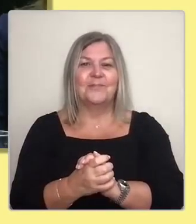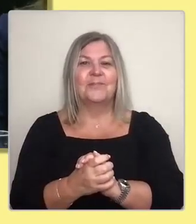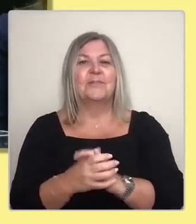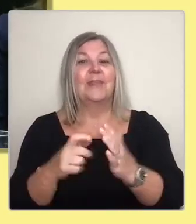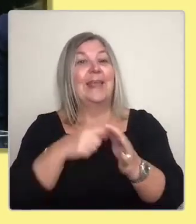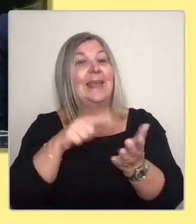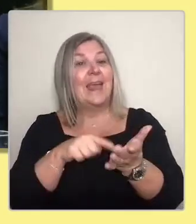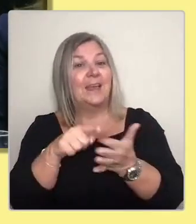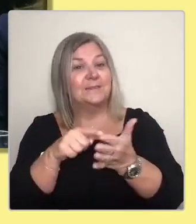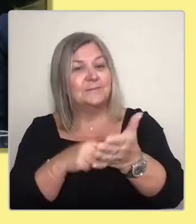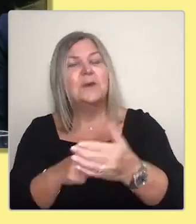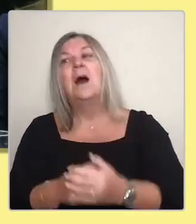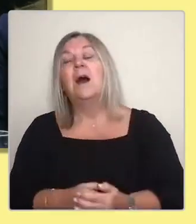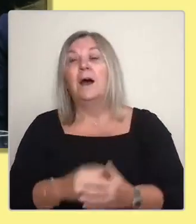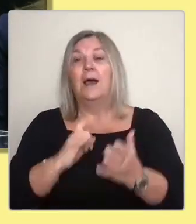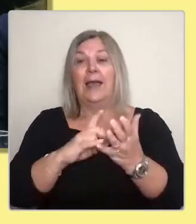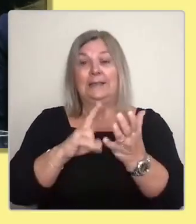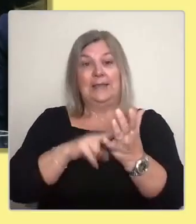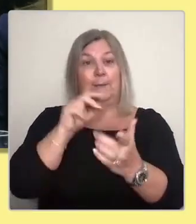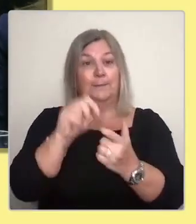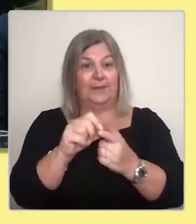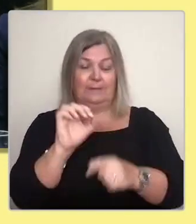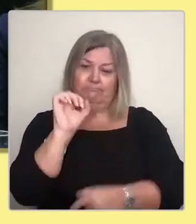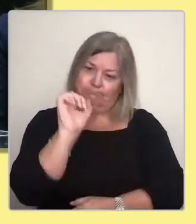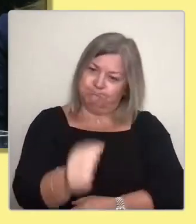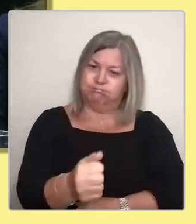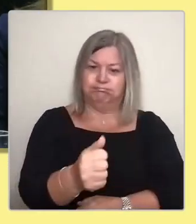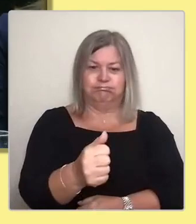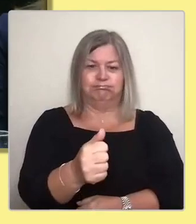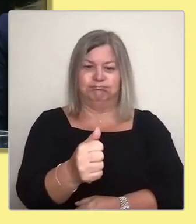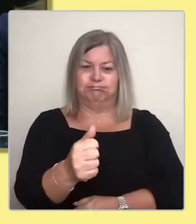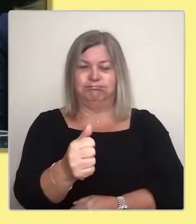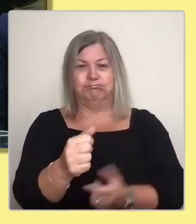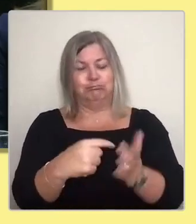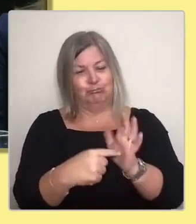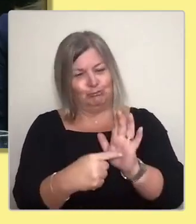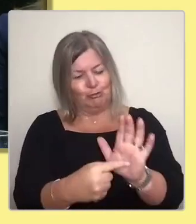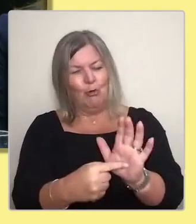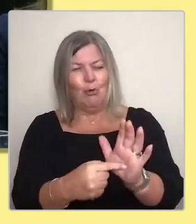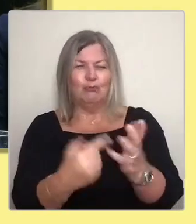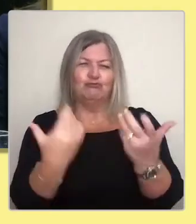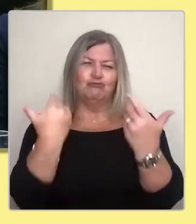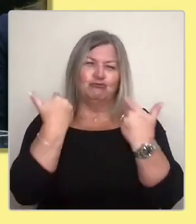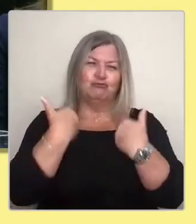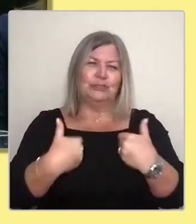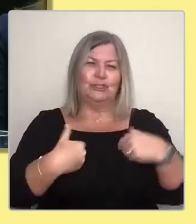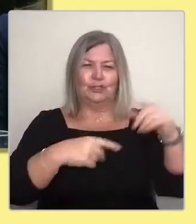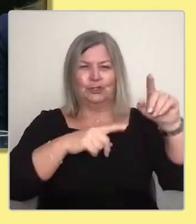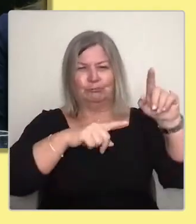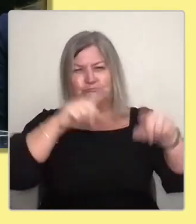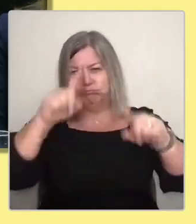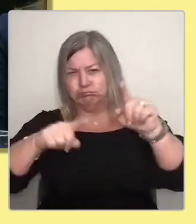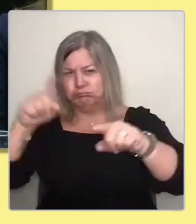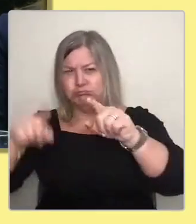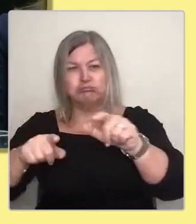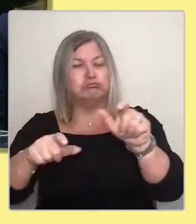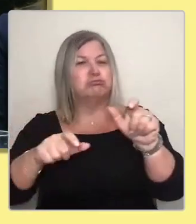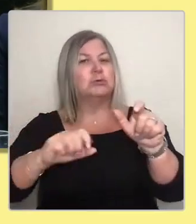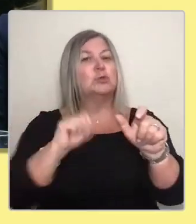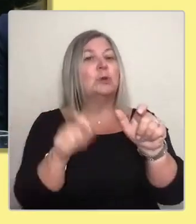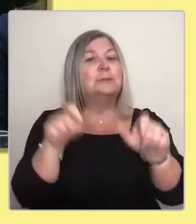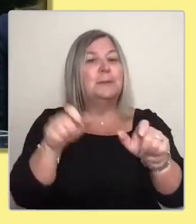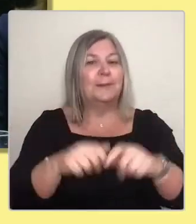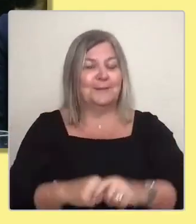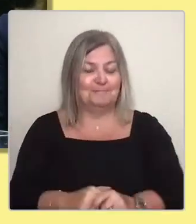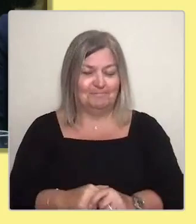Well, the SNP is rightly reflective of the rich diversity of the Scottish people. And